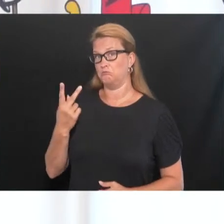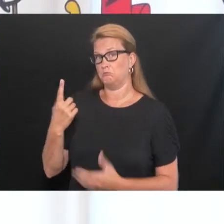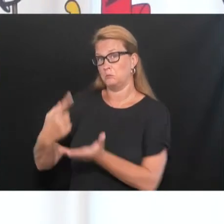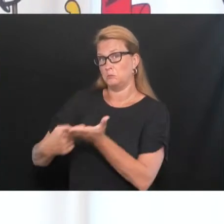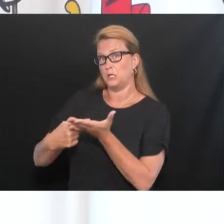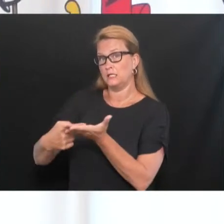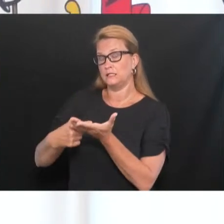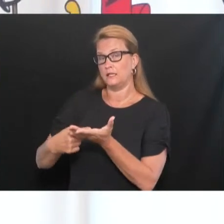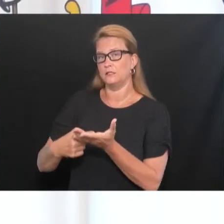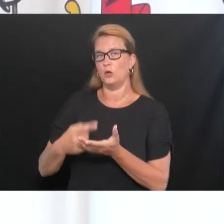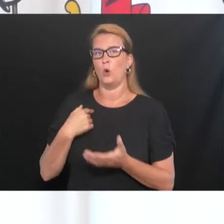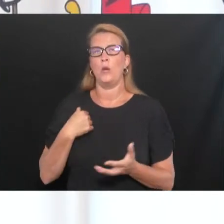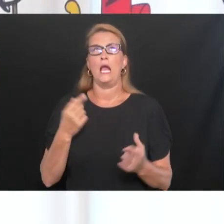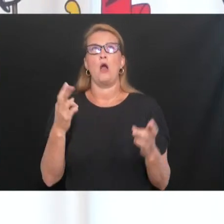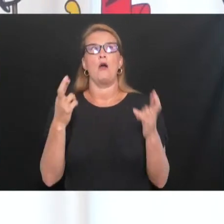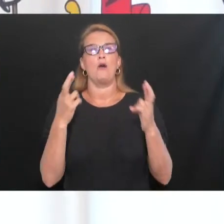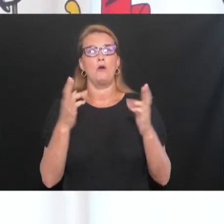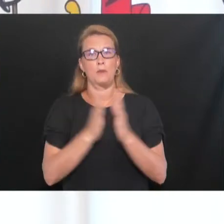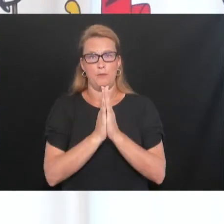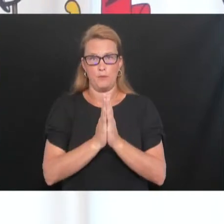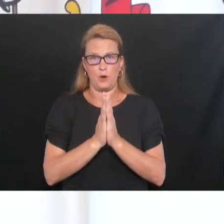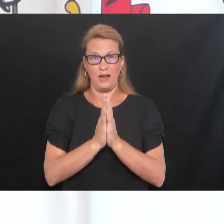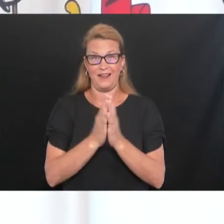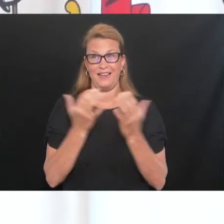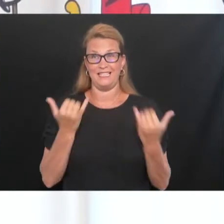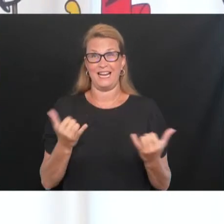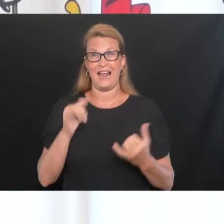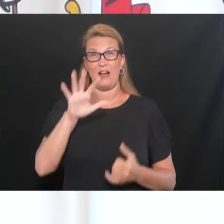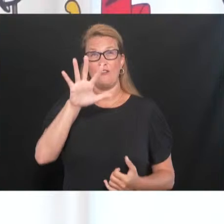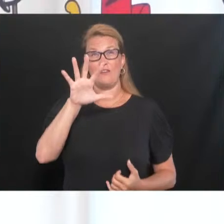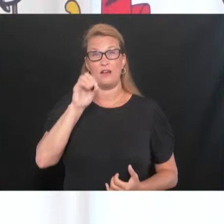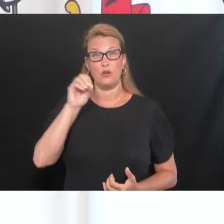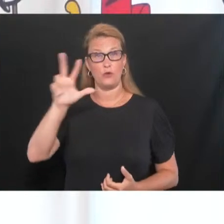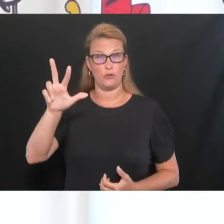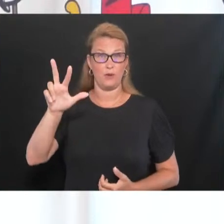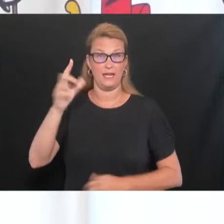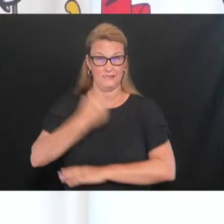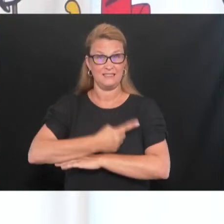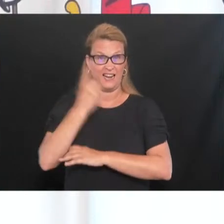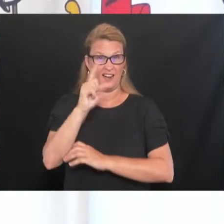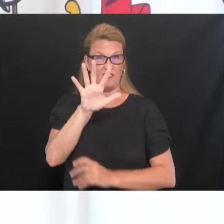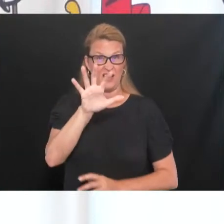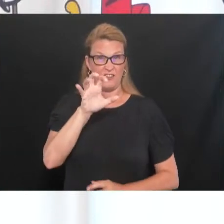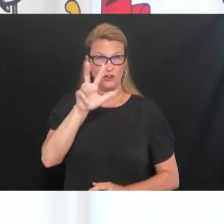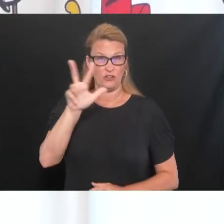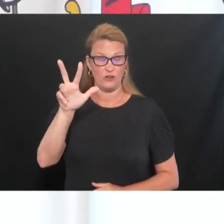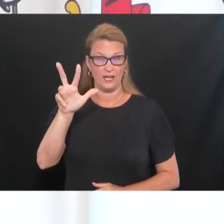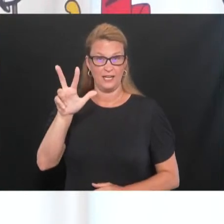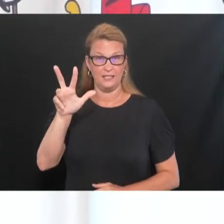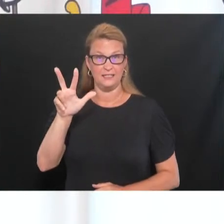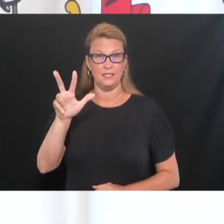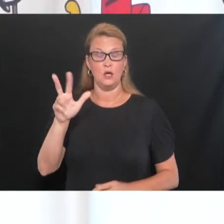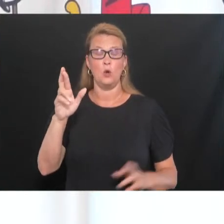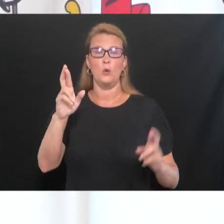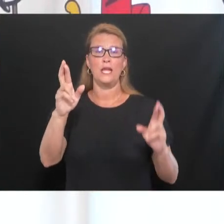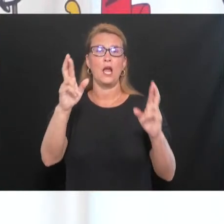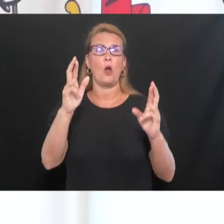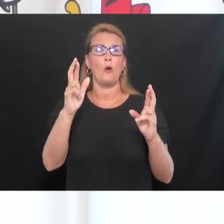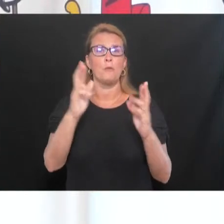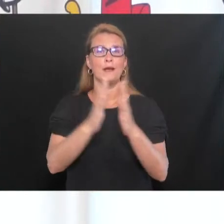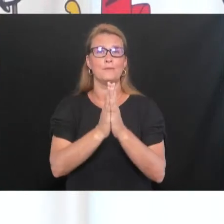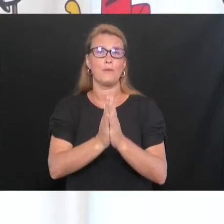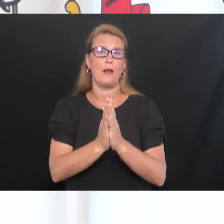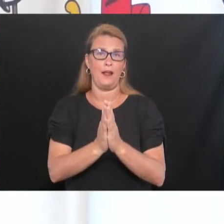We all hope and pray, because we're on day 503 right now. And we all hope and pray